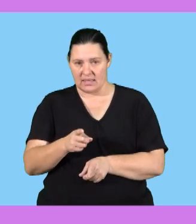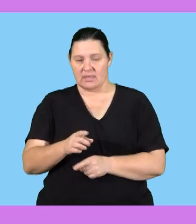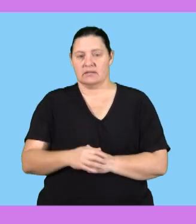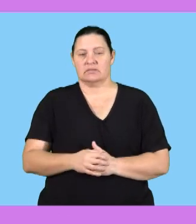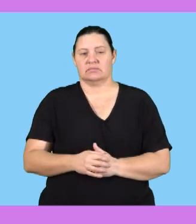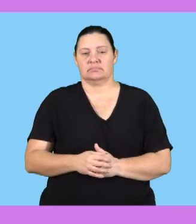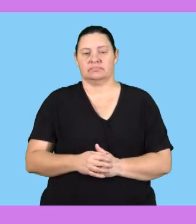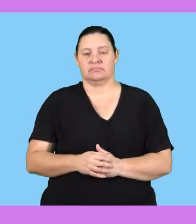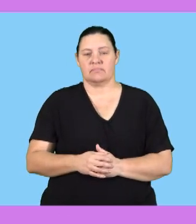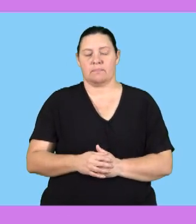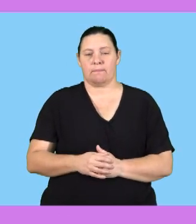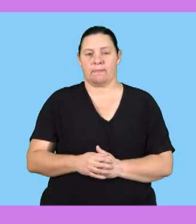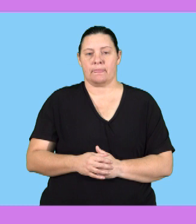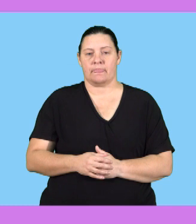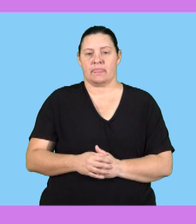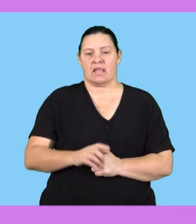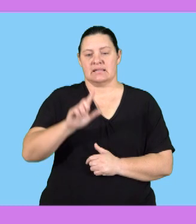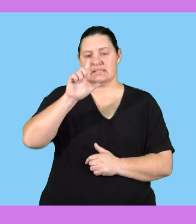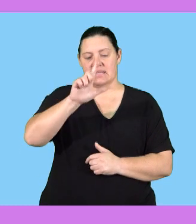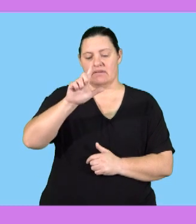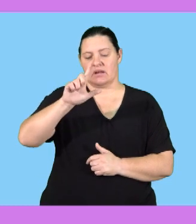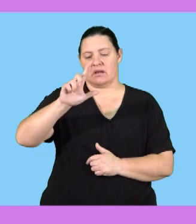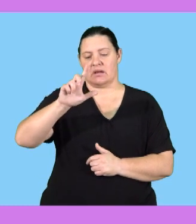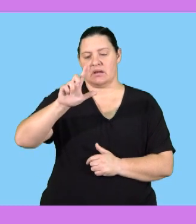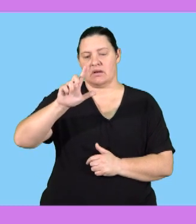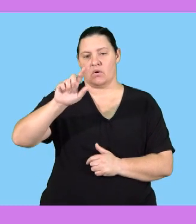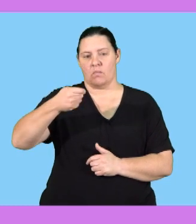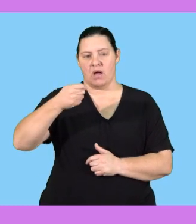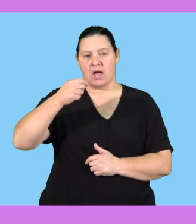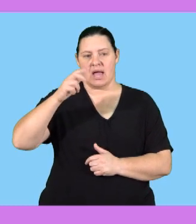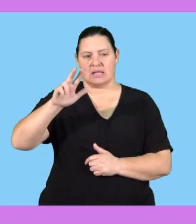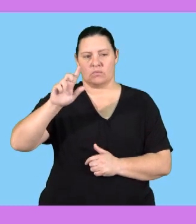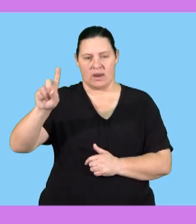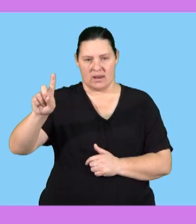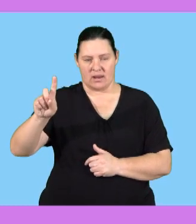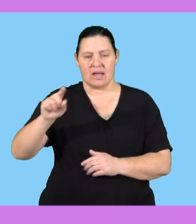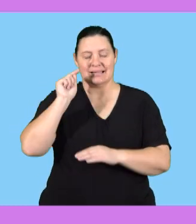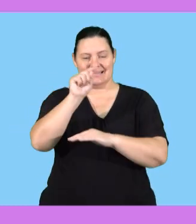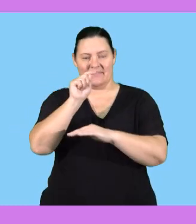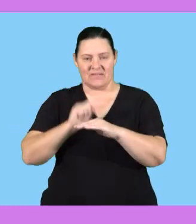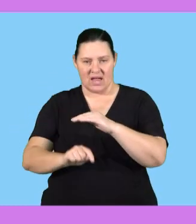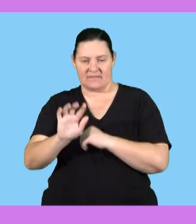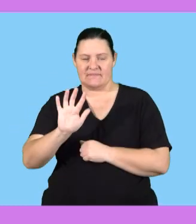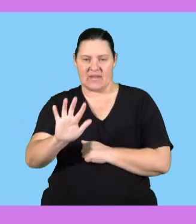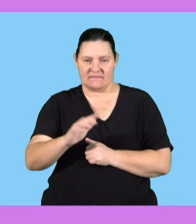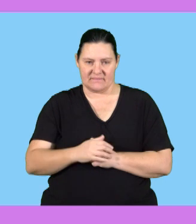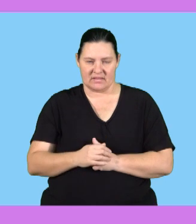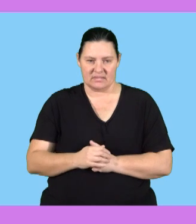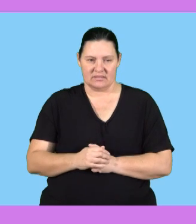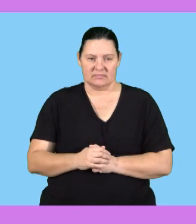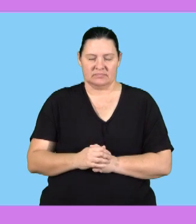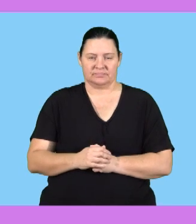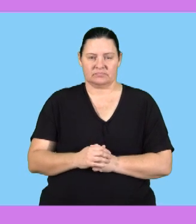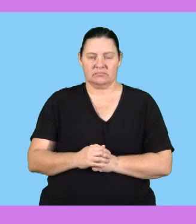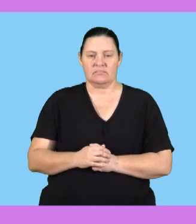take, so that will give me a sum total of 7,81, and I divide that by 5. So